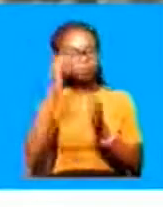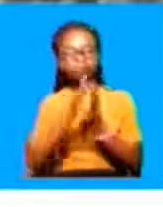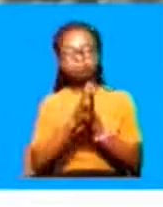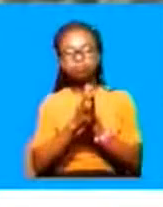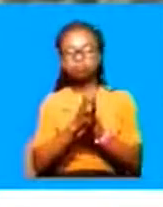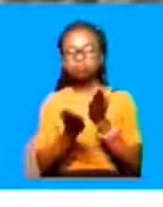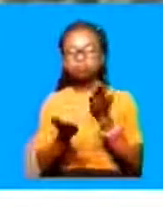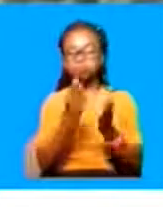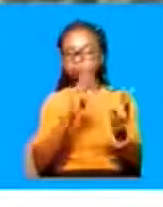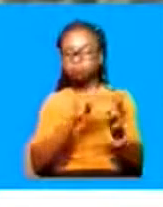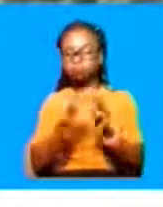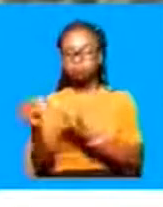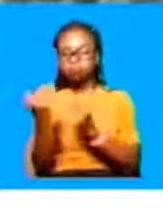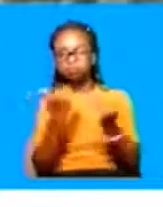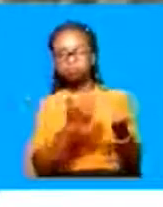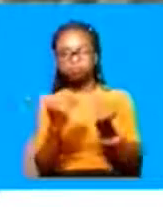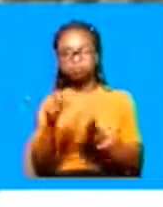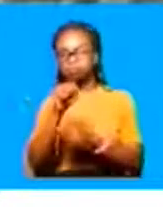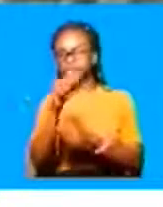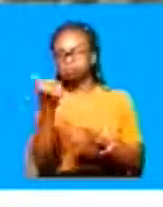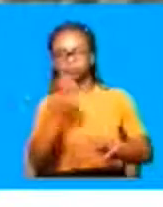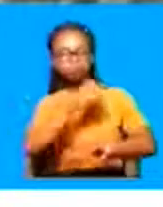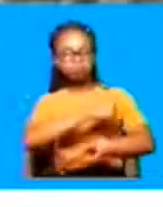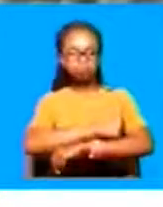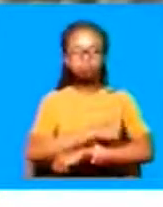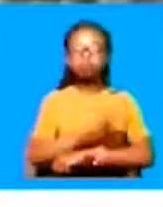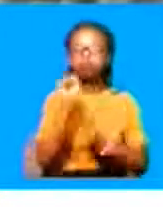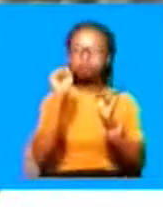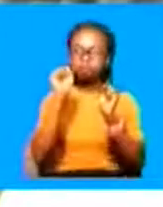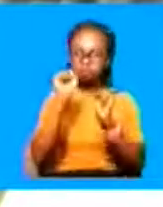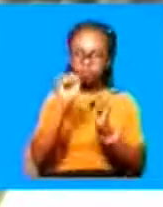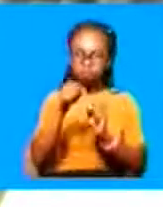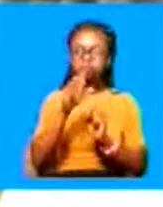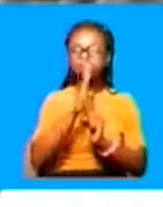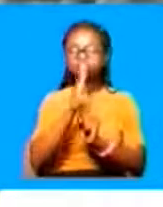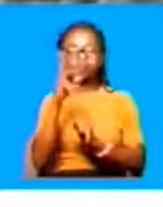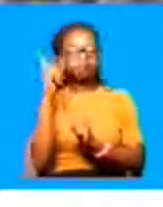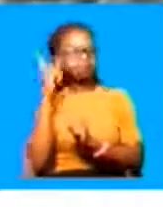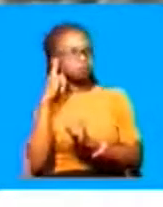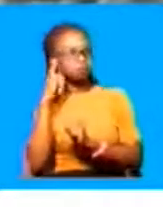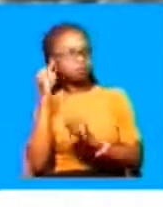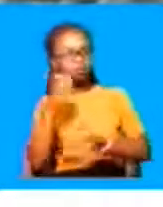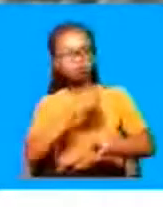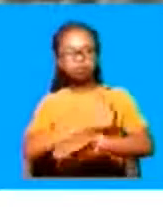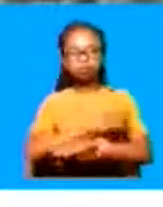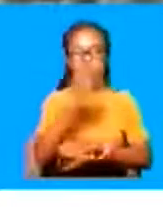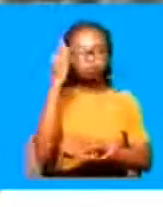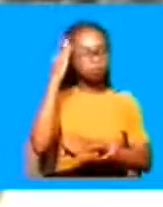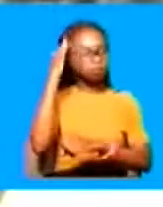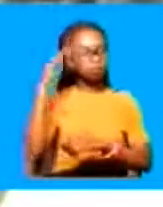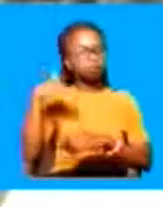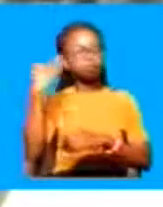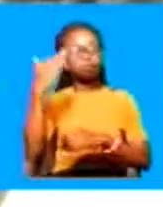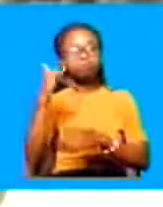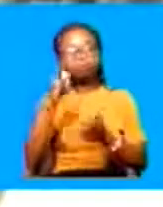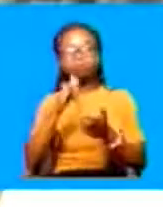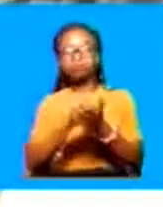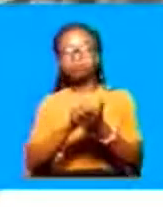you can't enroll Wanda in any school. She has to be in a deaf school, and you realize that most of the